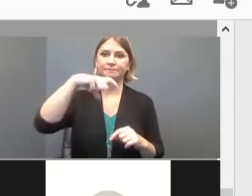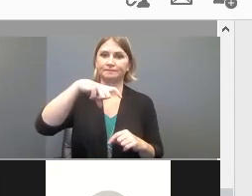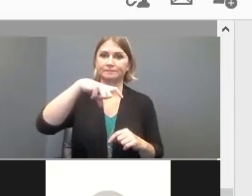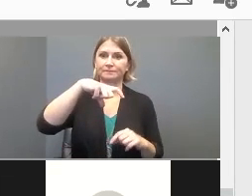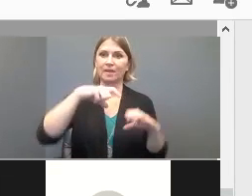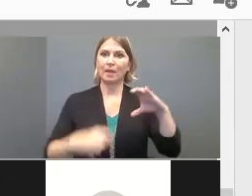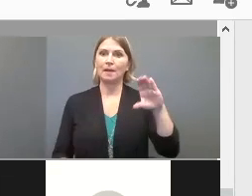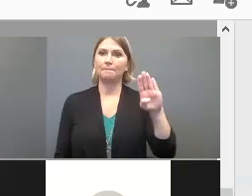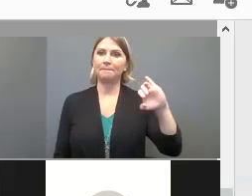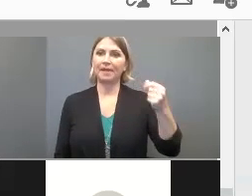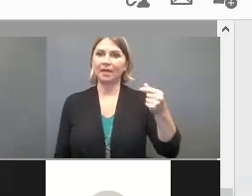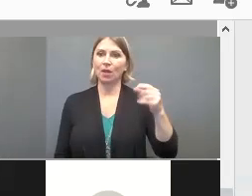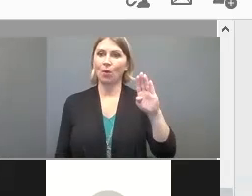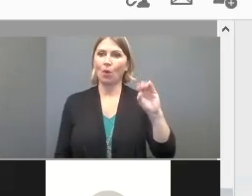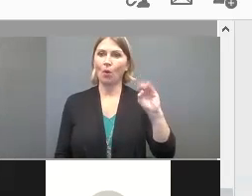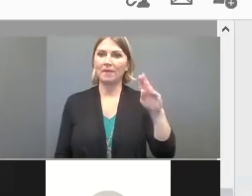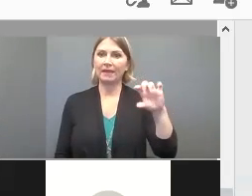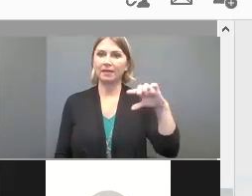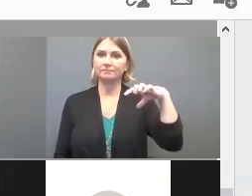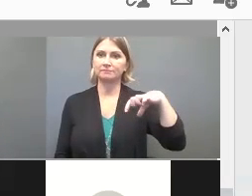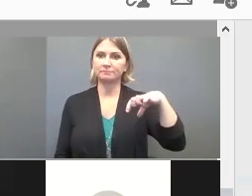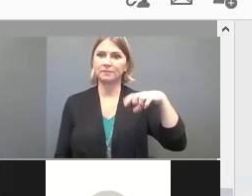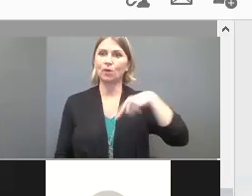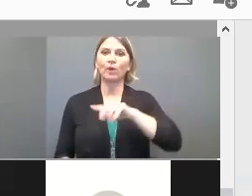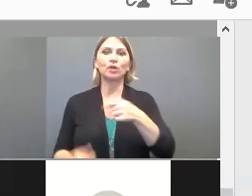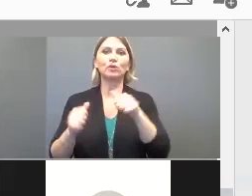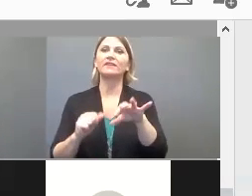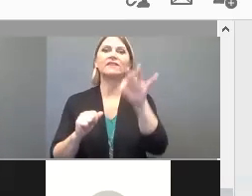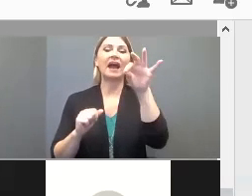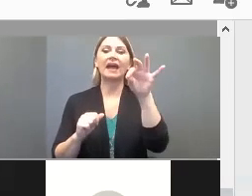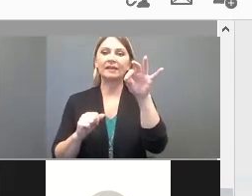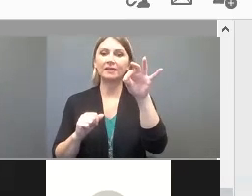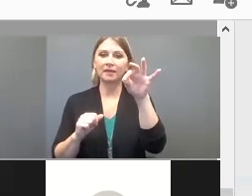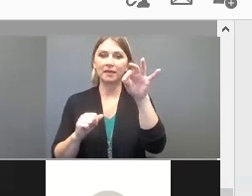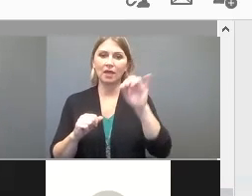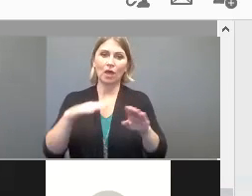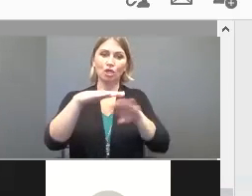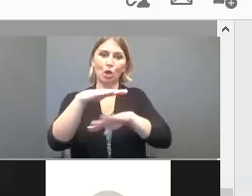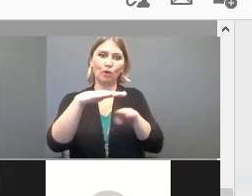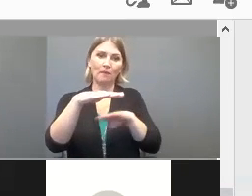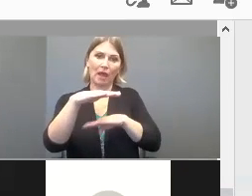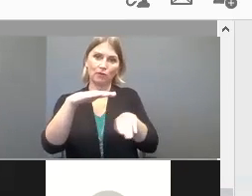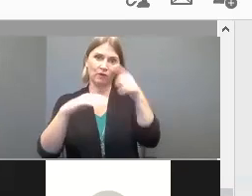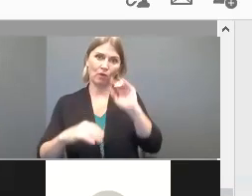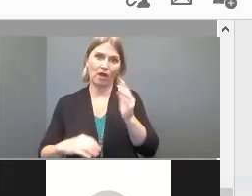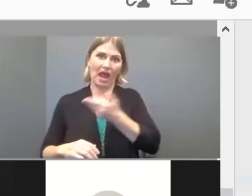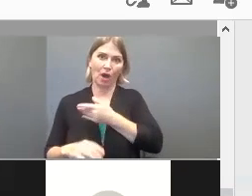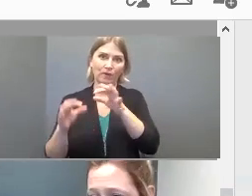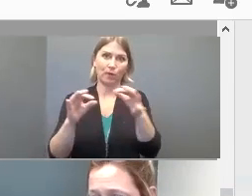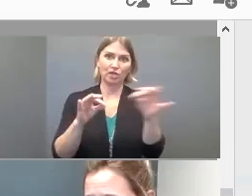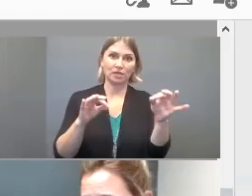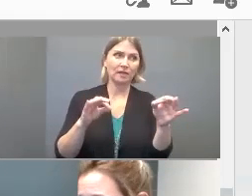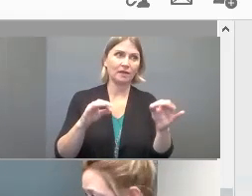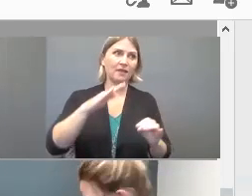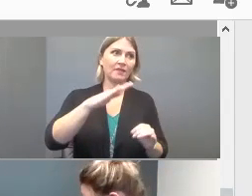omega essentially means that we are trying to find out the lower bound of our equation. So the lower bound